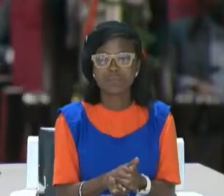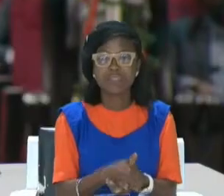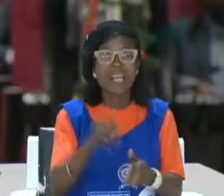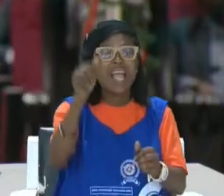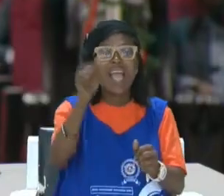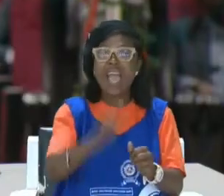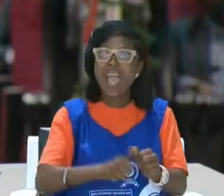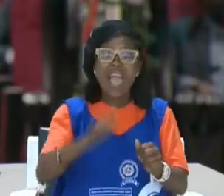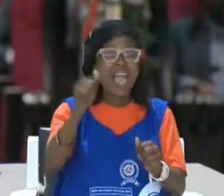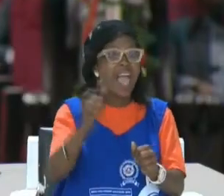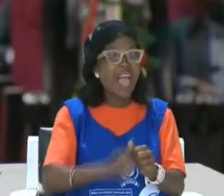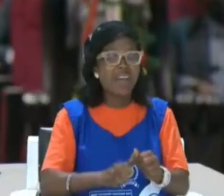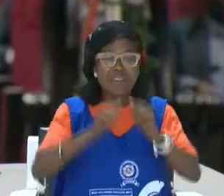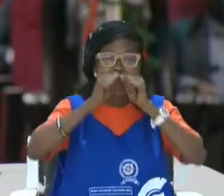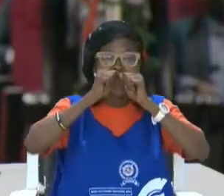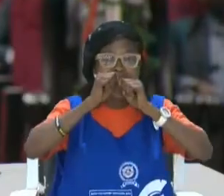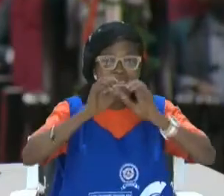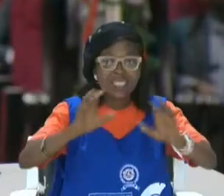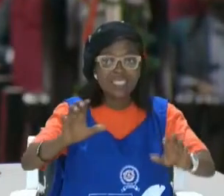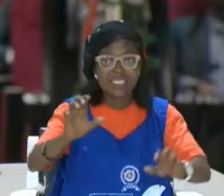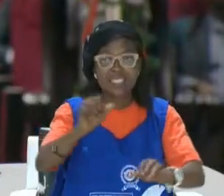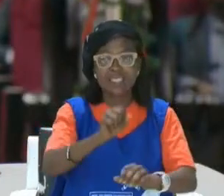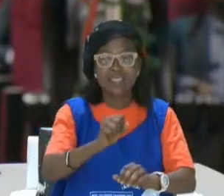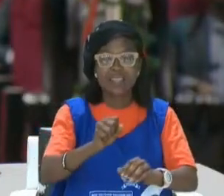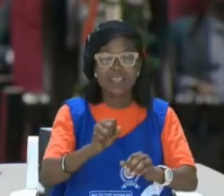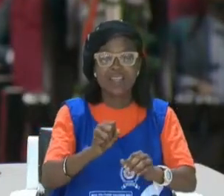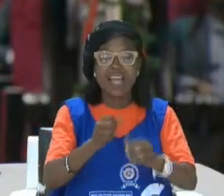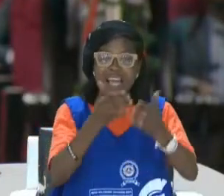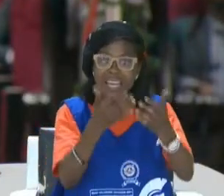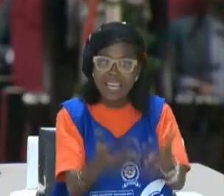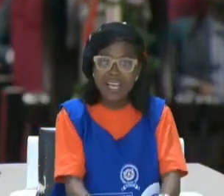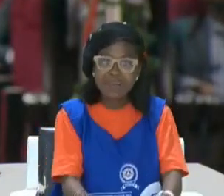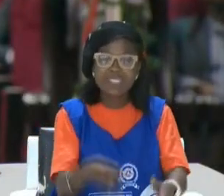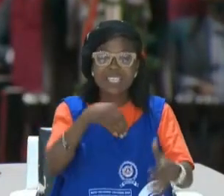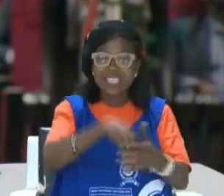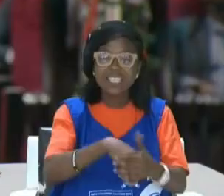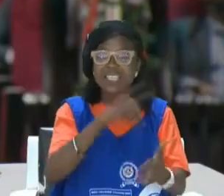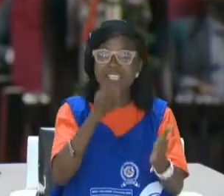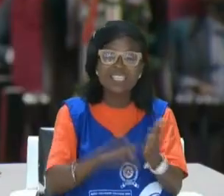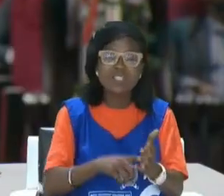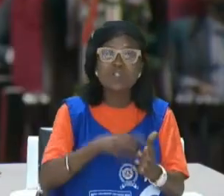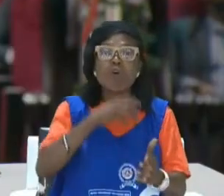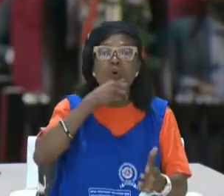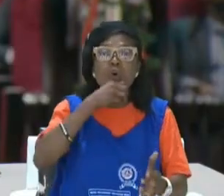every blessings left in this old year,